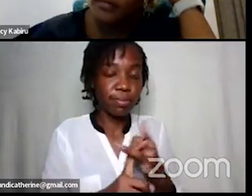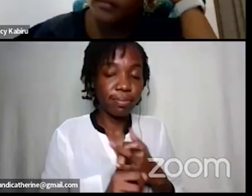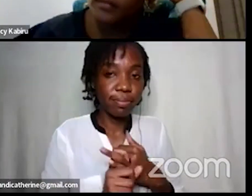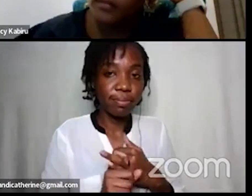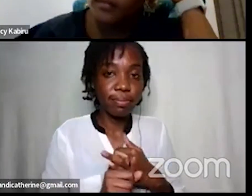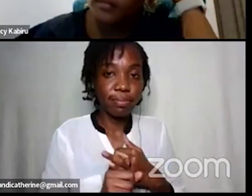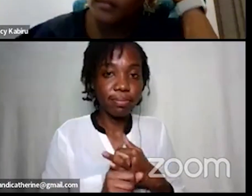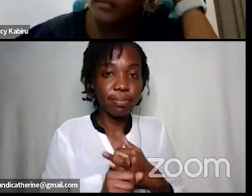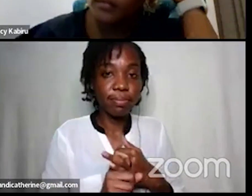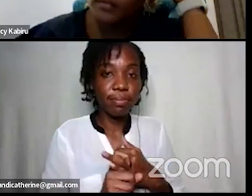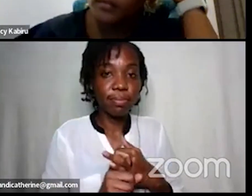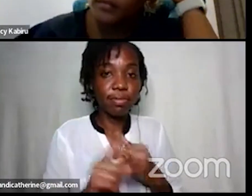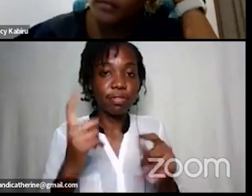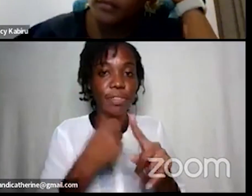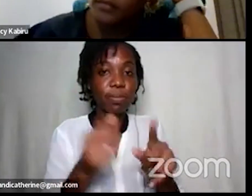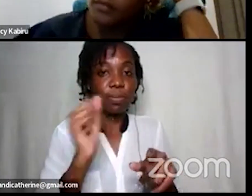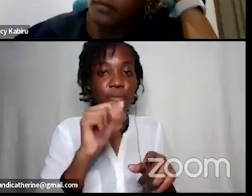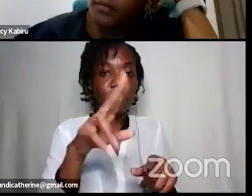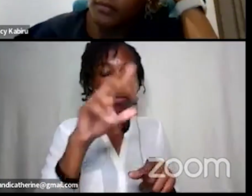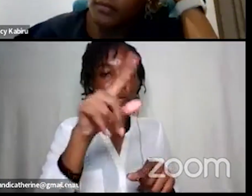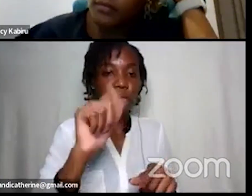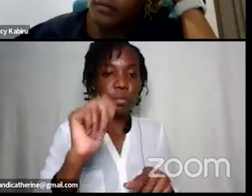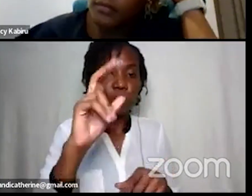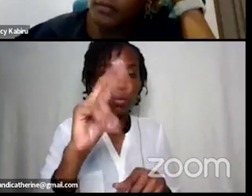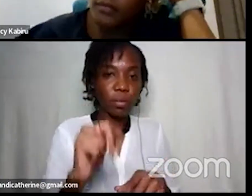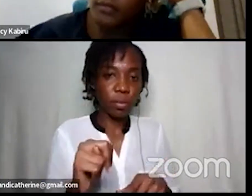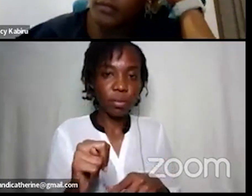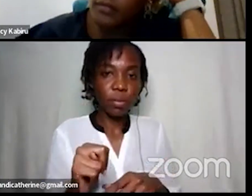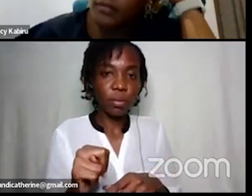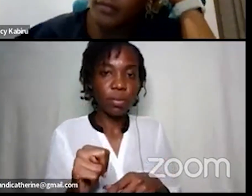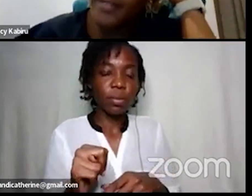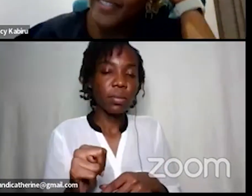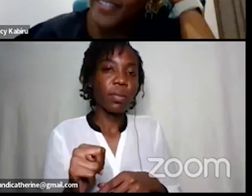this is from Susan Atinga. What is